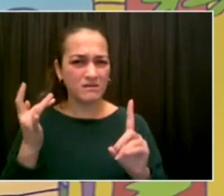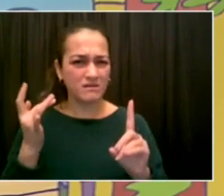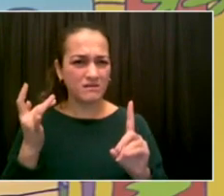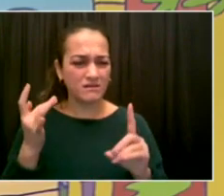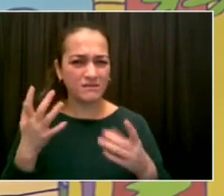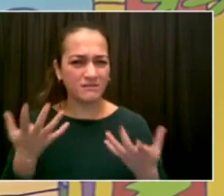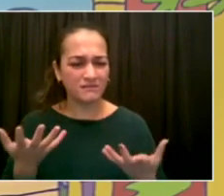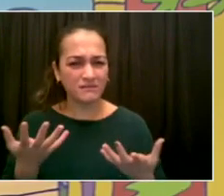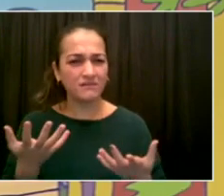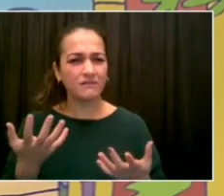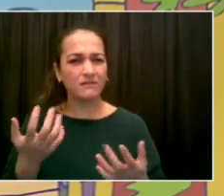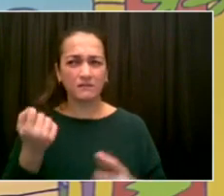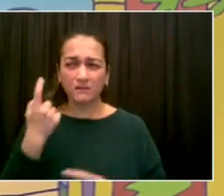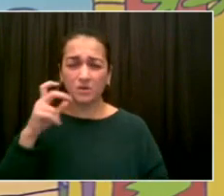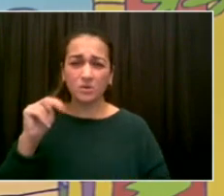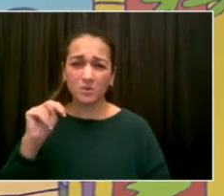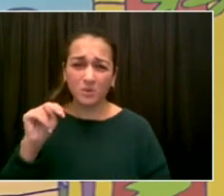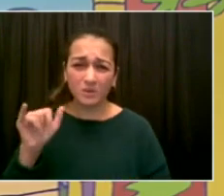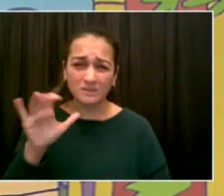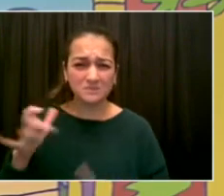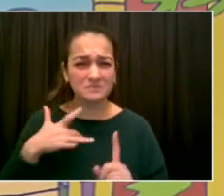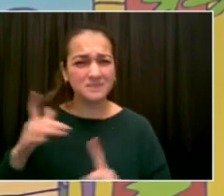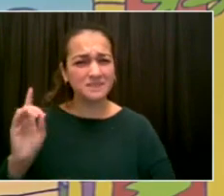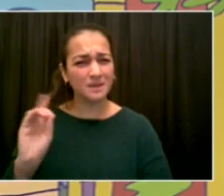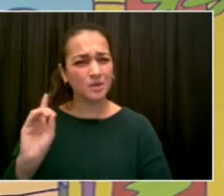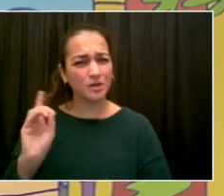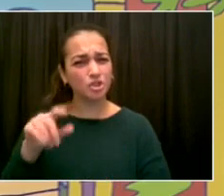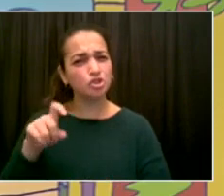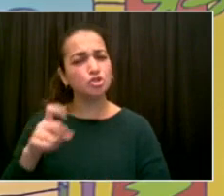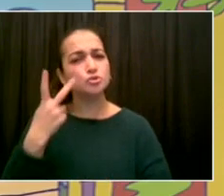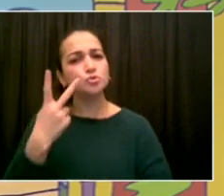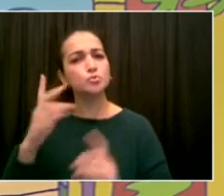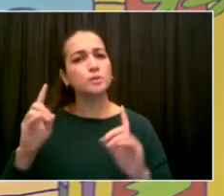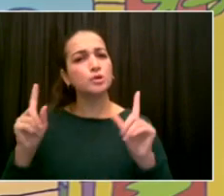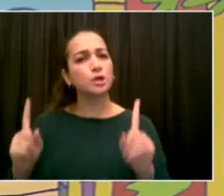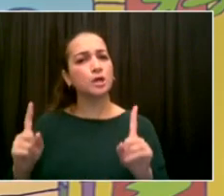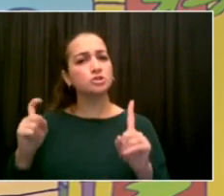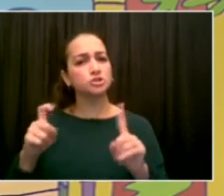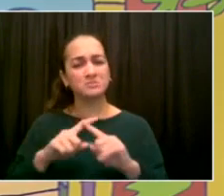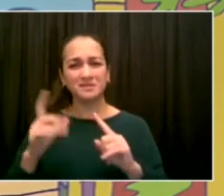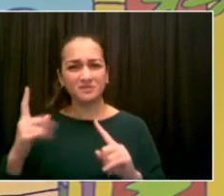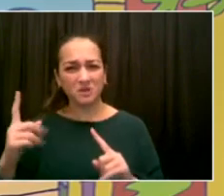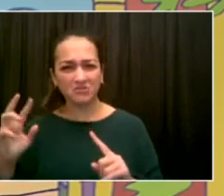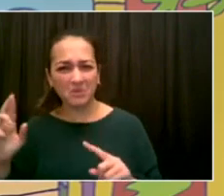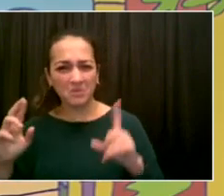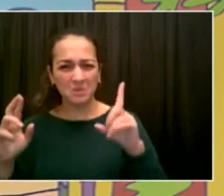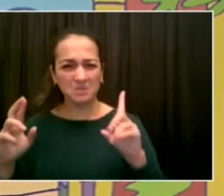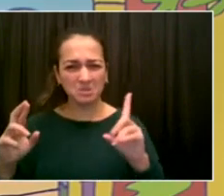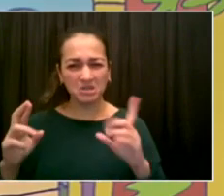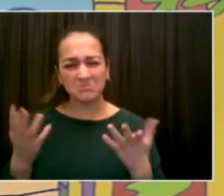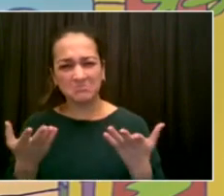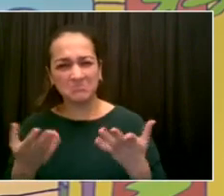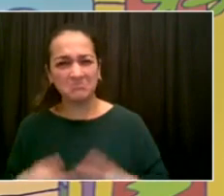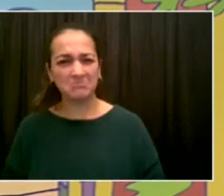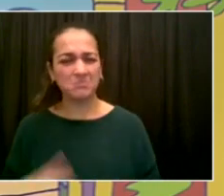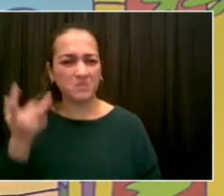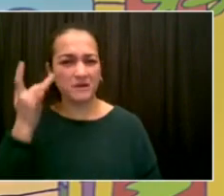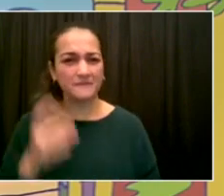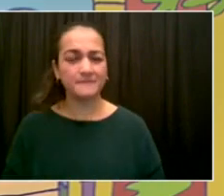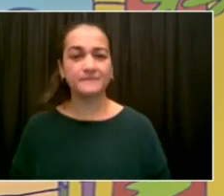it. I believe the problem with the nonpartisan model around the country is it's very